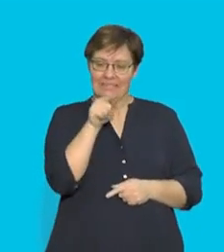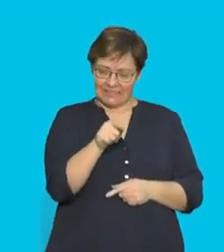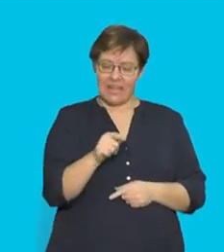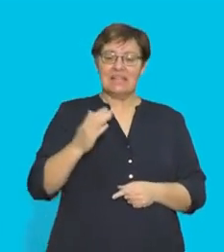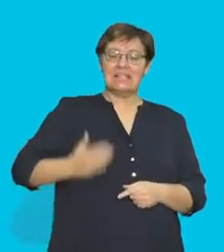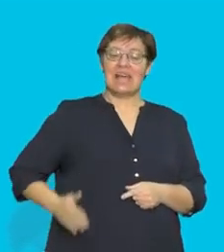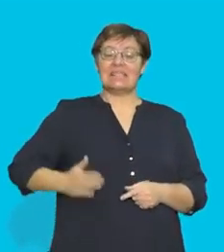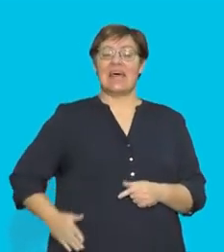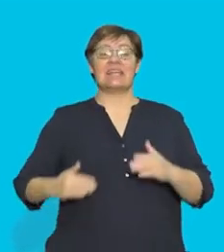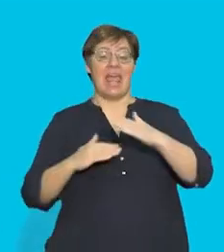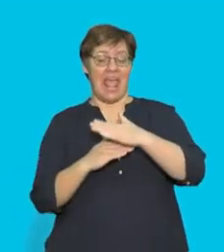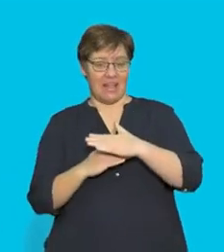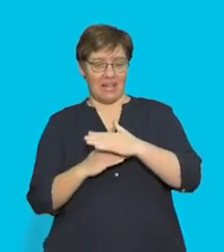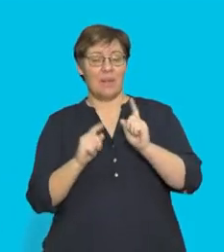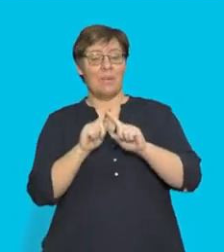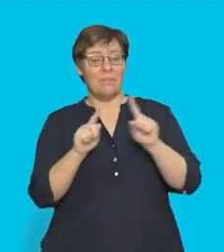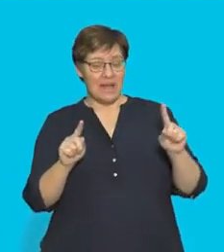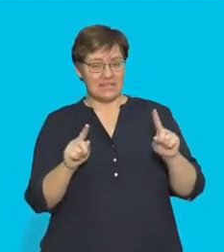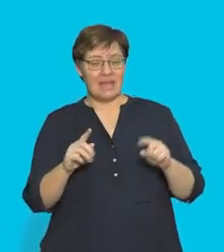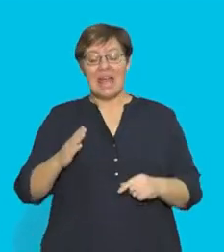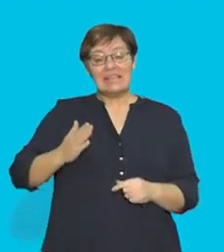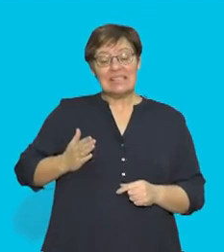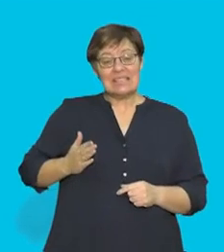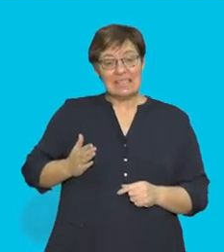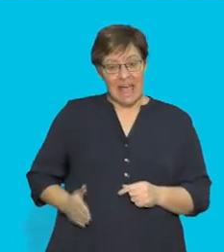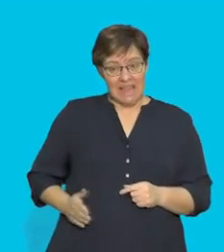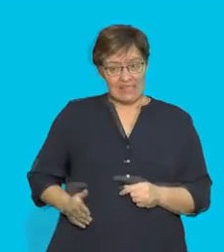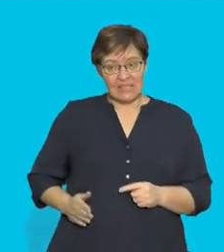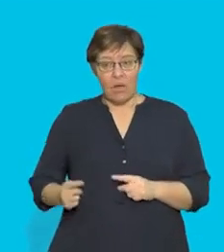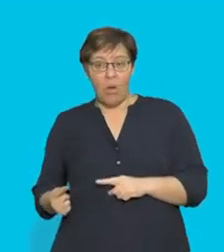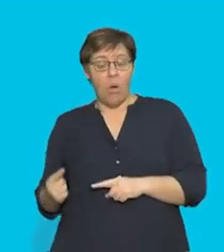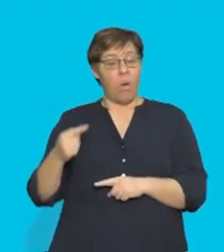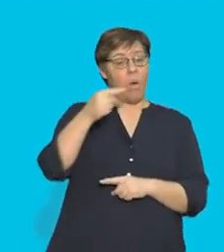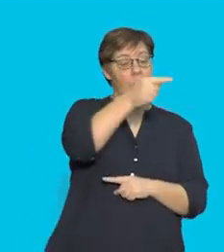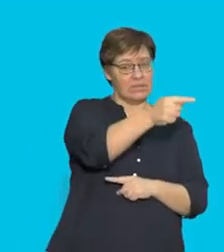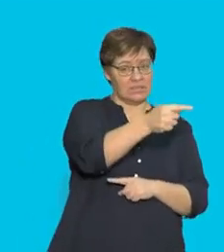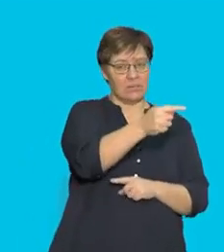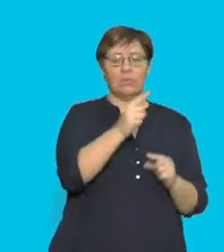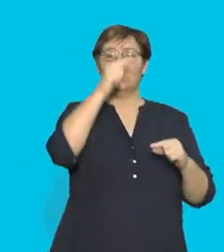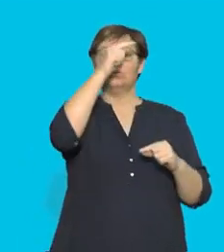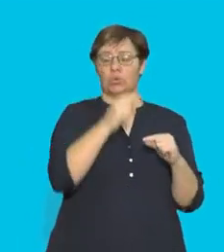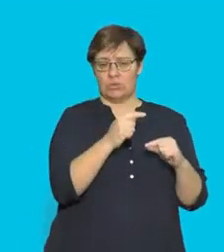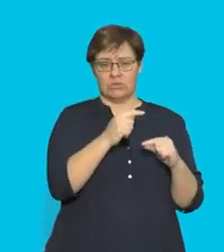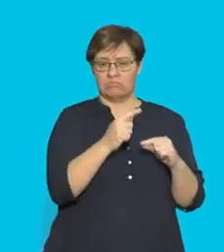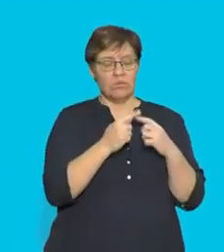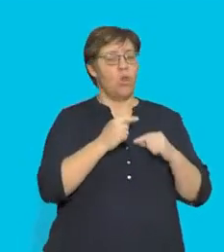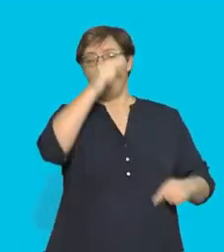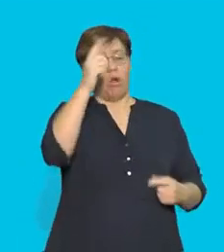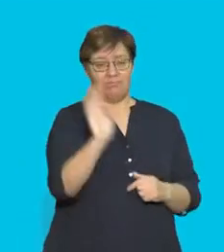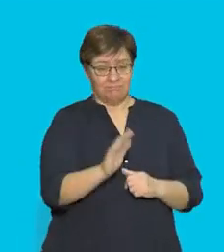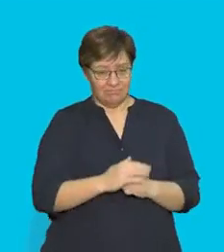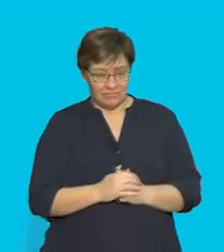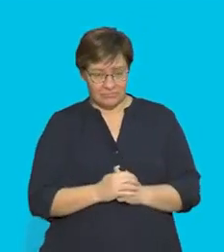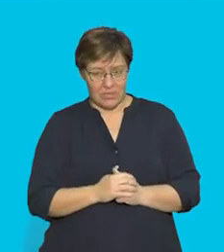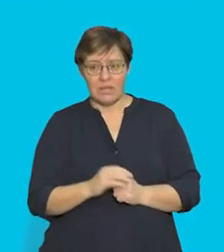It's when we have two sides and an angle, but the side given opposite the angle is the shorter of the two